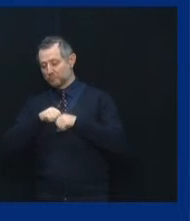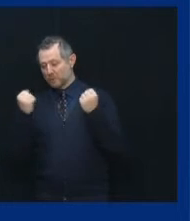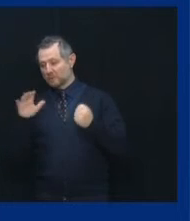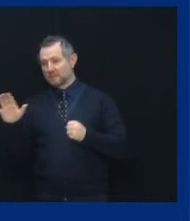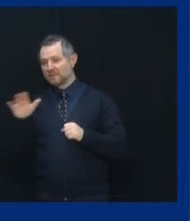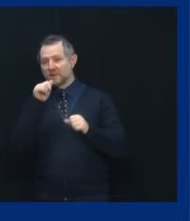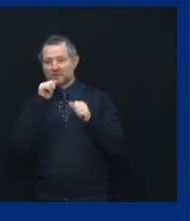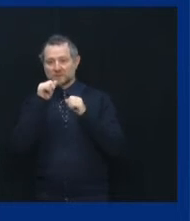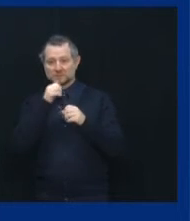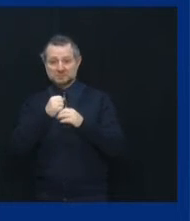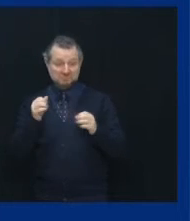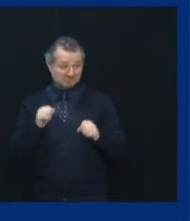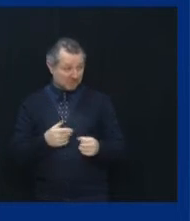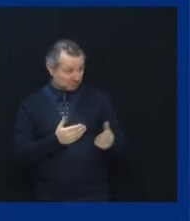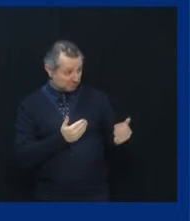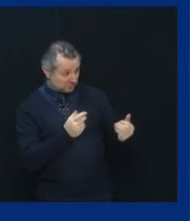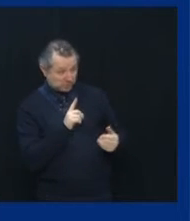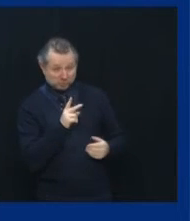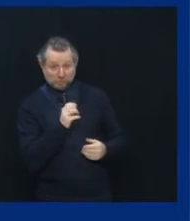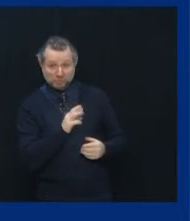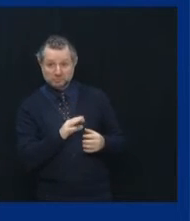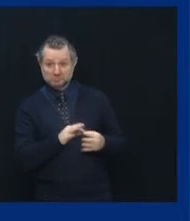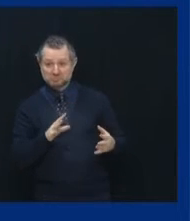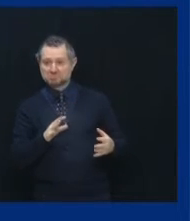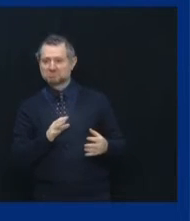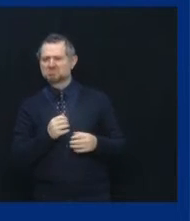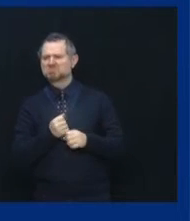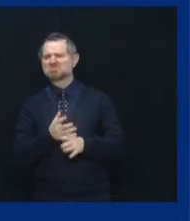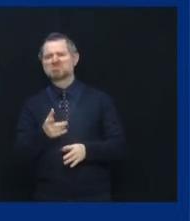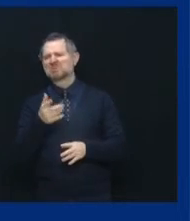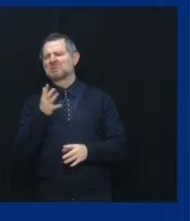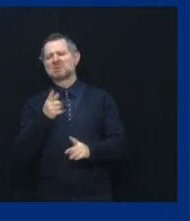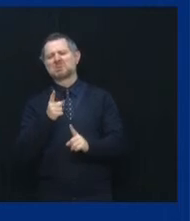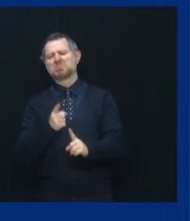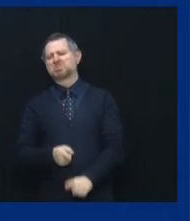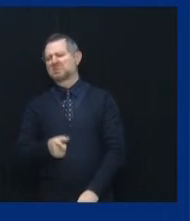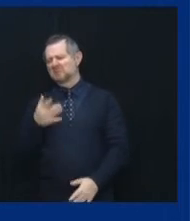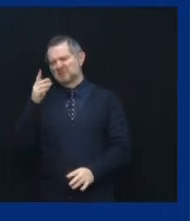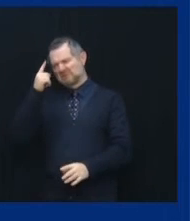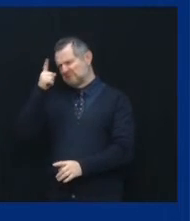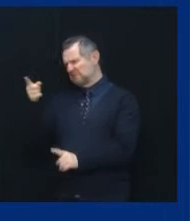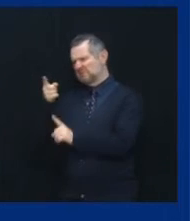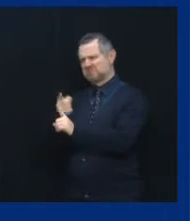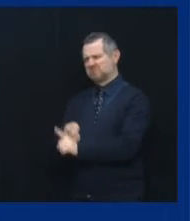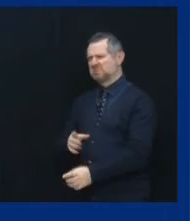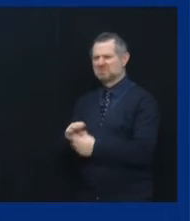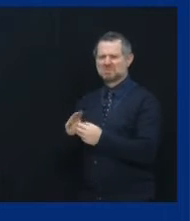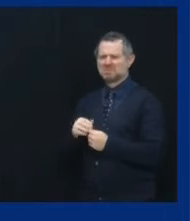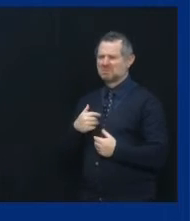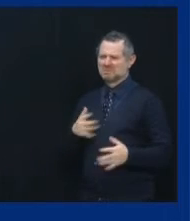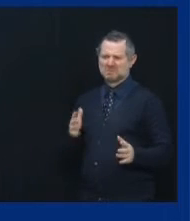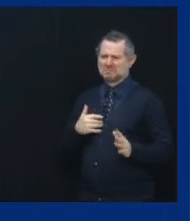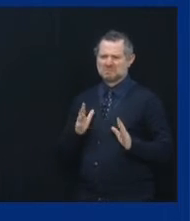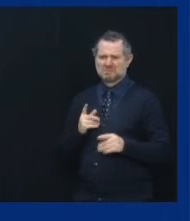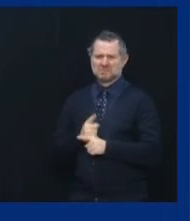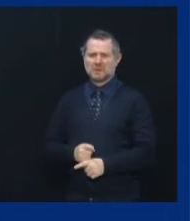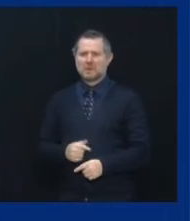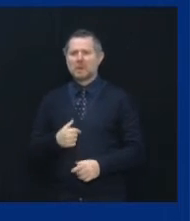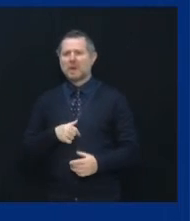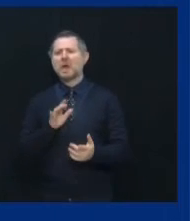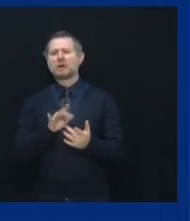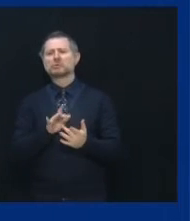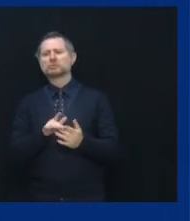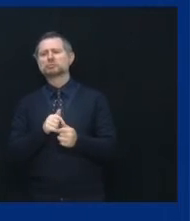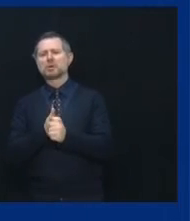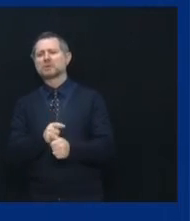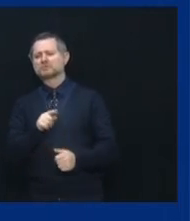explain? Yeah, I think, Governor, you covered it exactly. So we do contact tracing, as the governor mentioned,